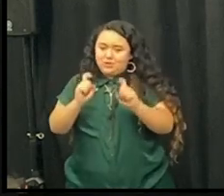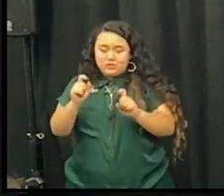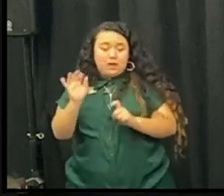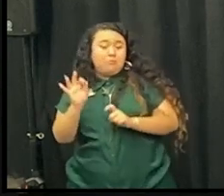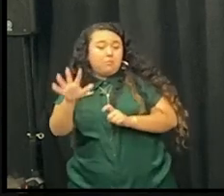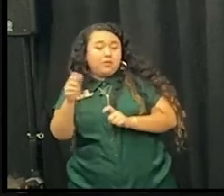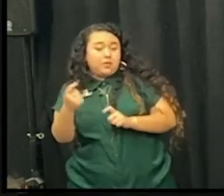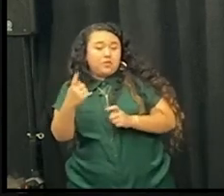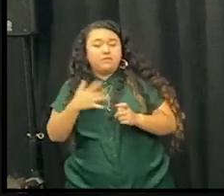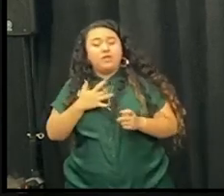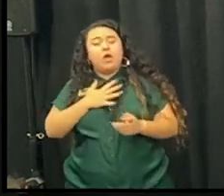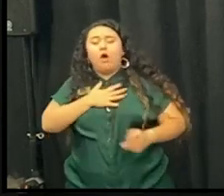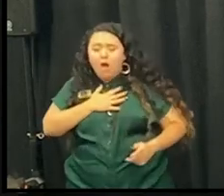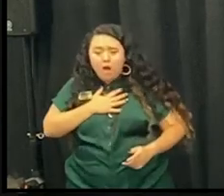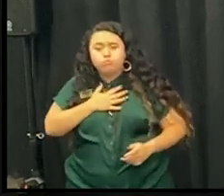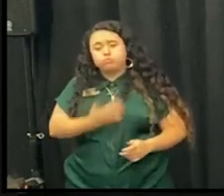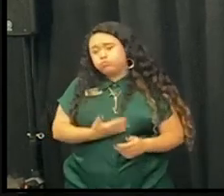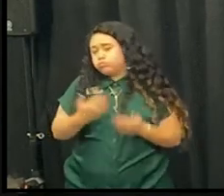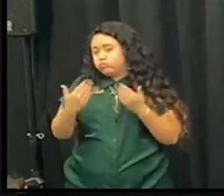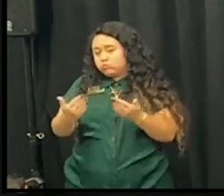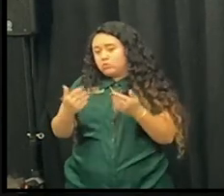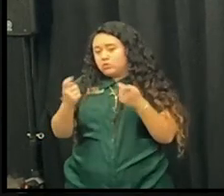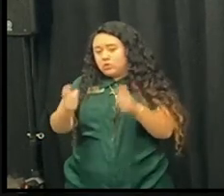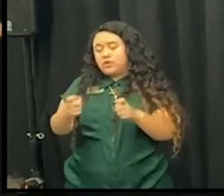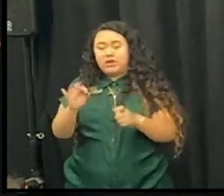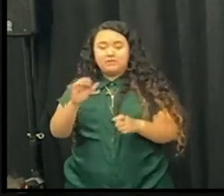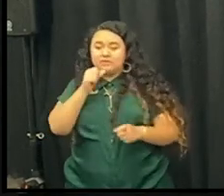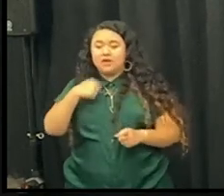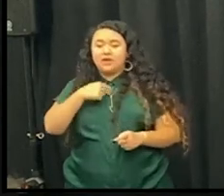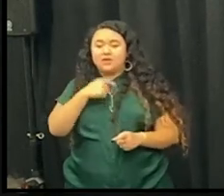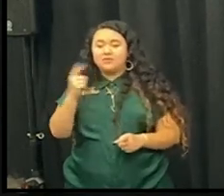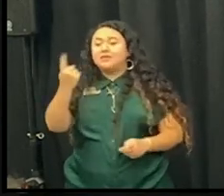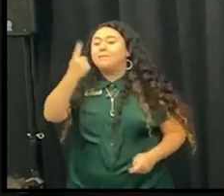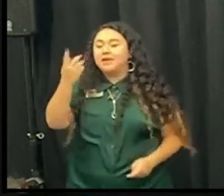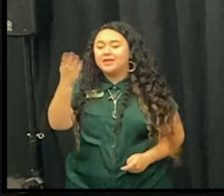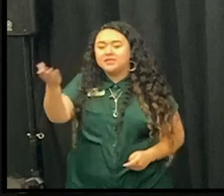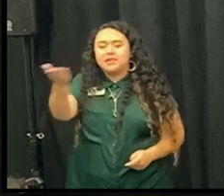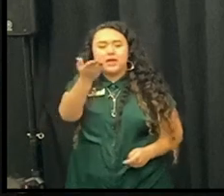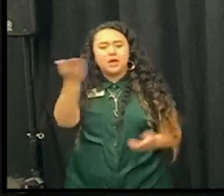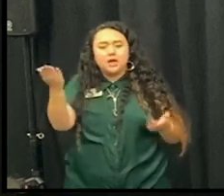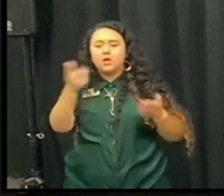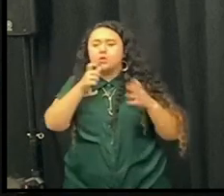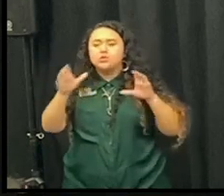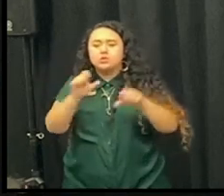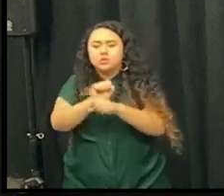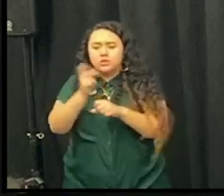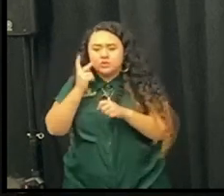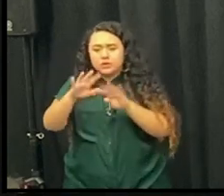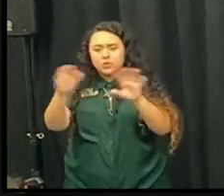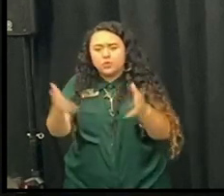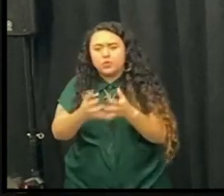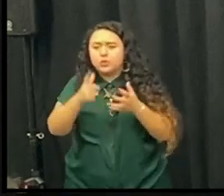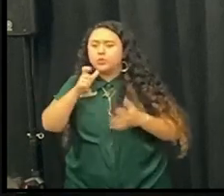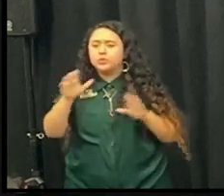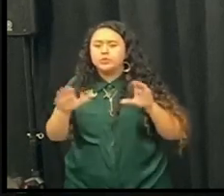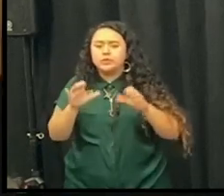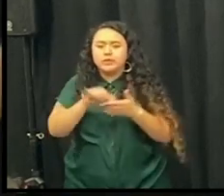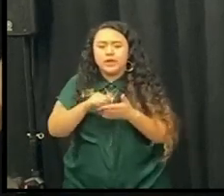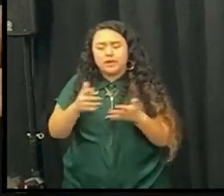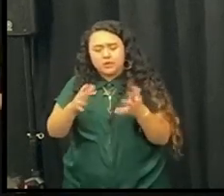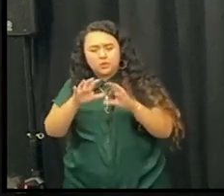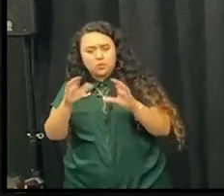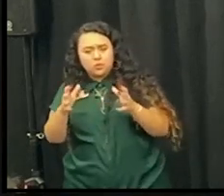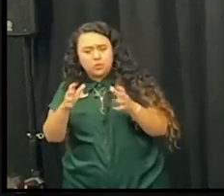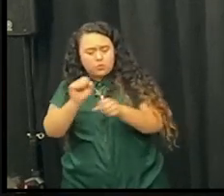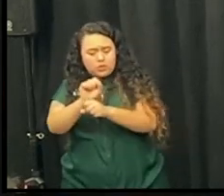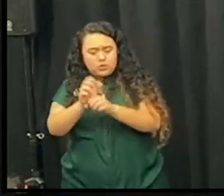feels compelled. But also, if it's not us, it's somebody. Like, who is doing the work that you see in the world and the work that you want to